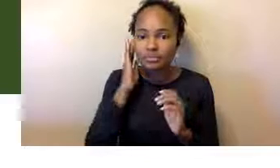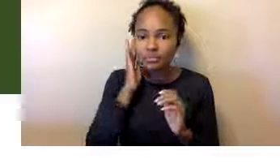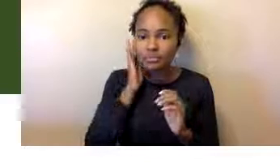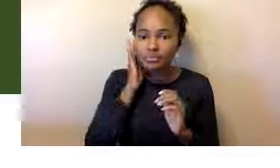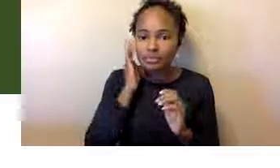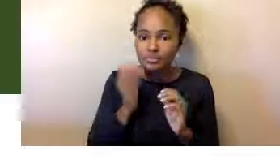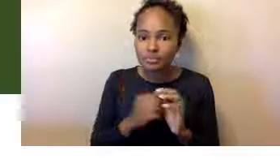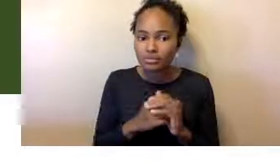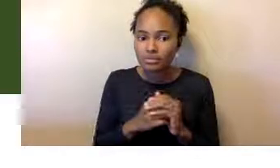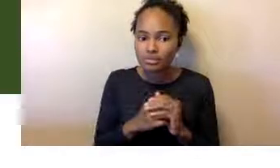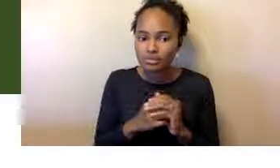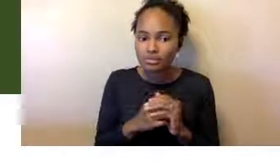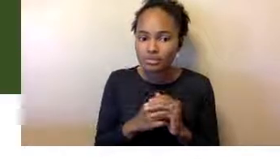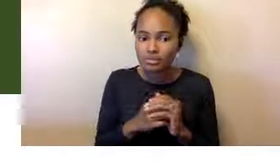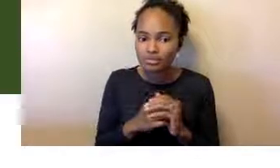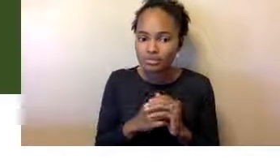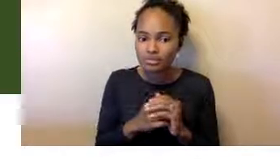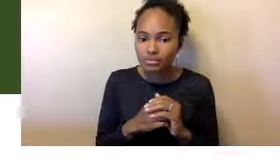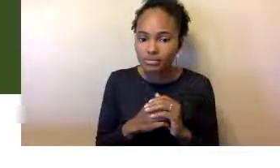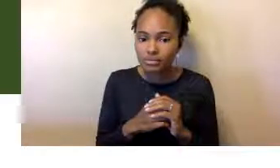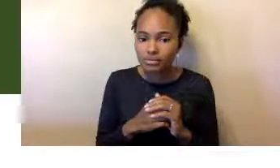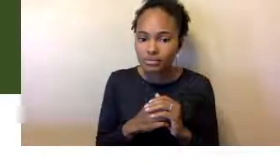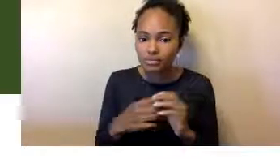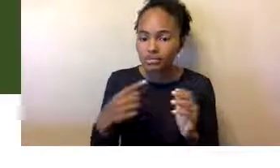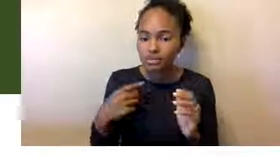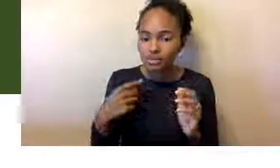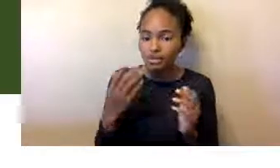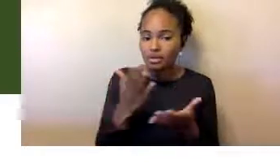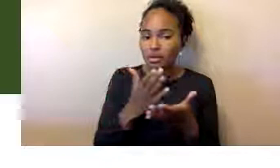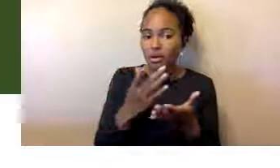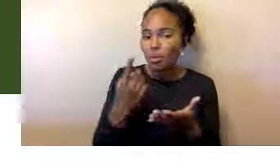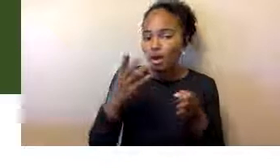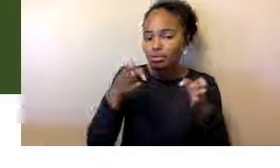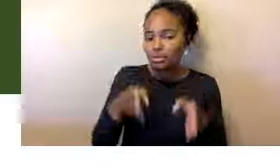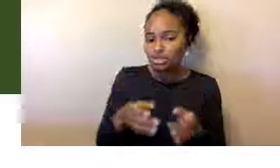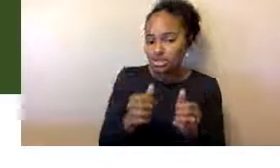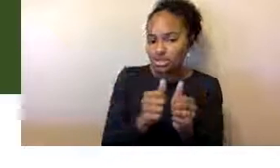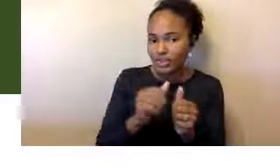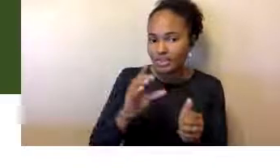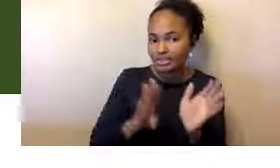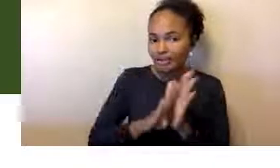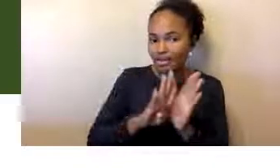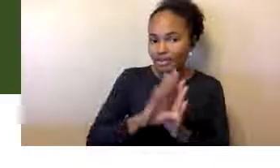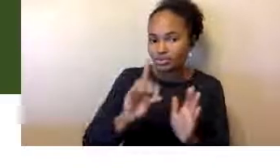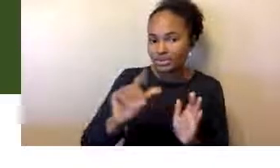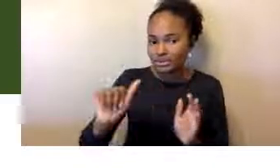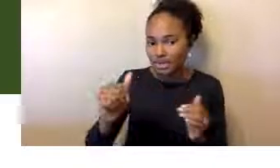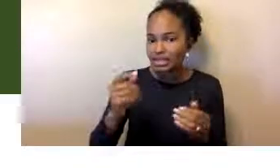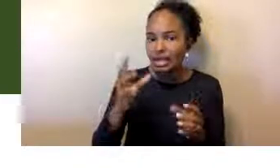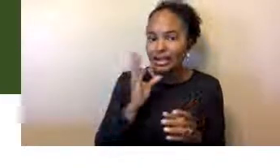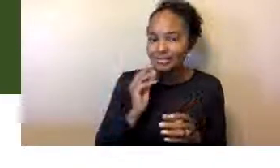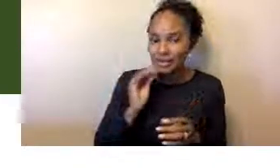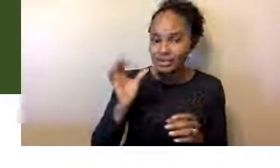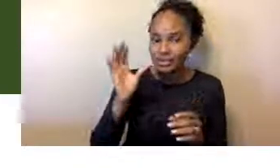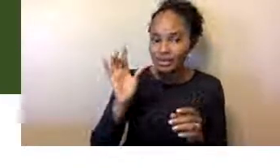And what we've heard from the community is often when they will call for the family